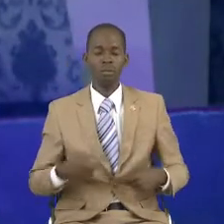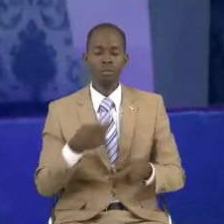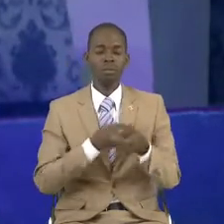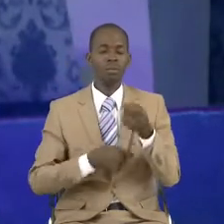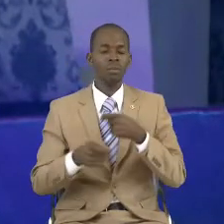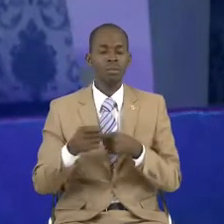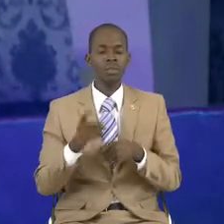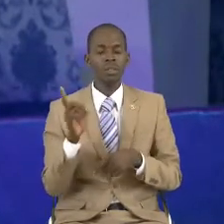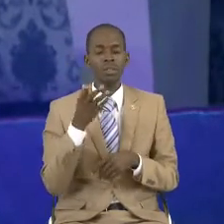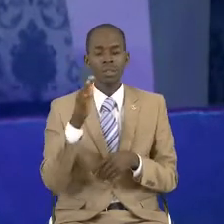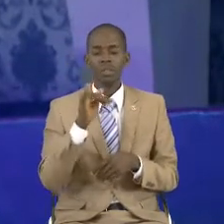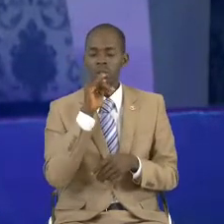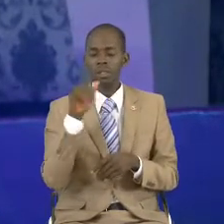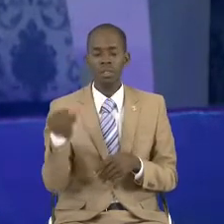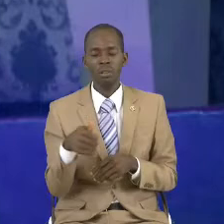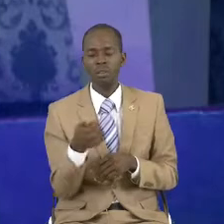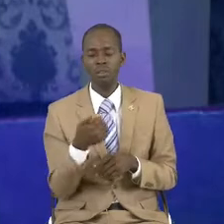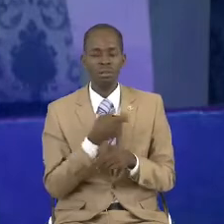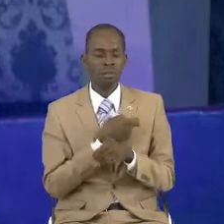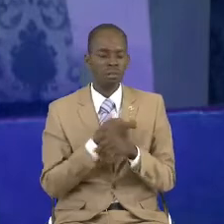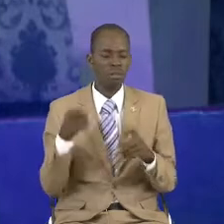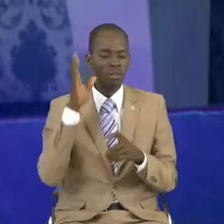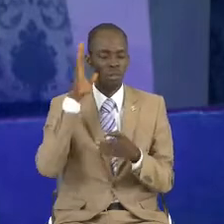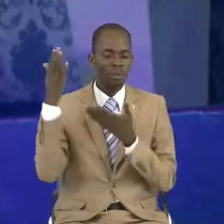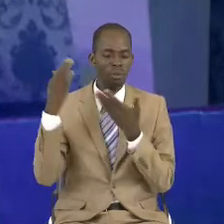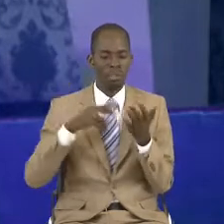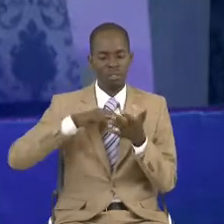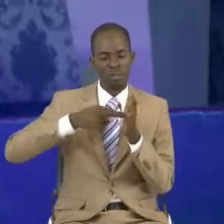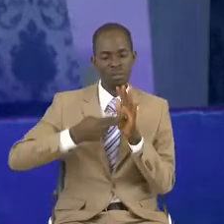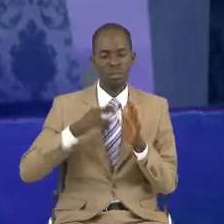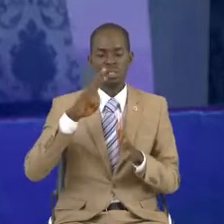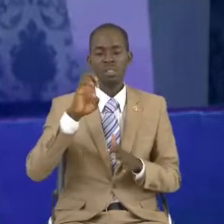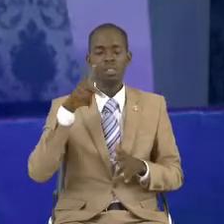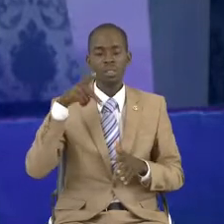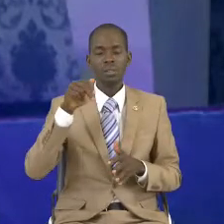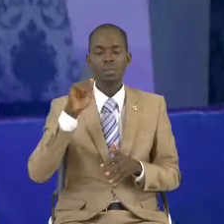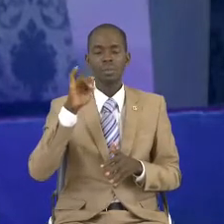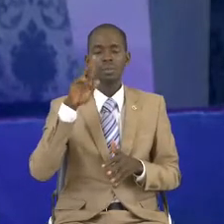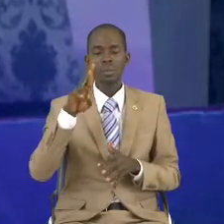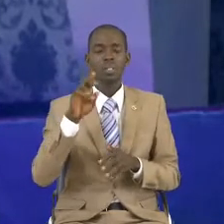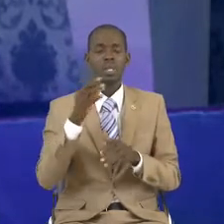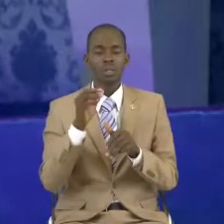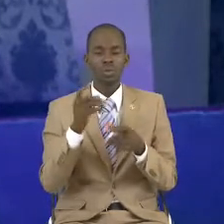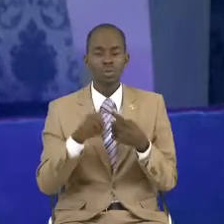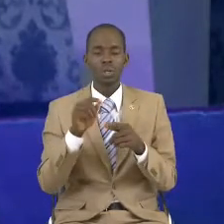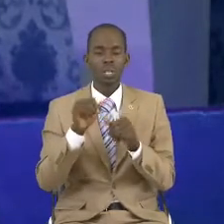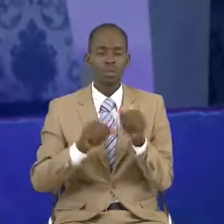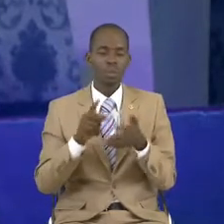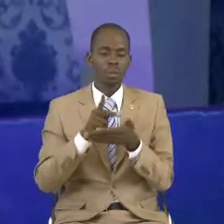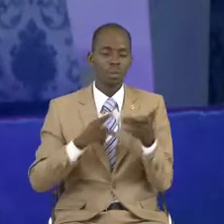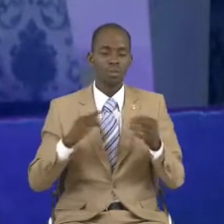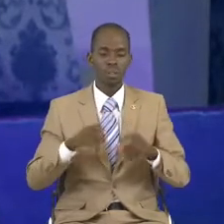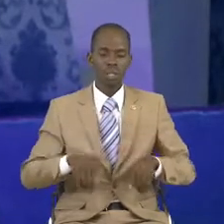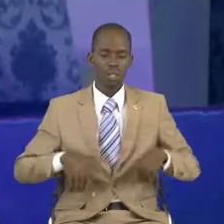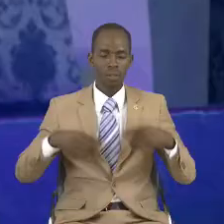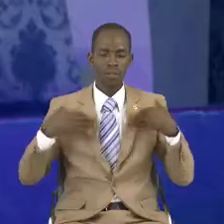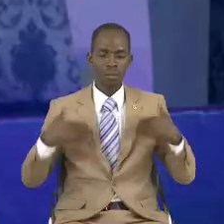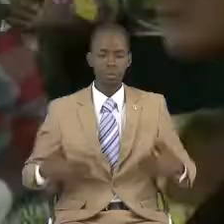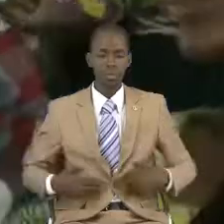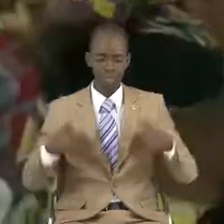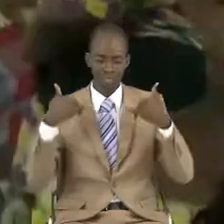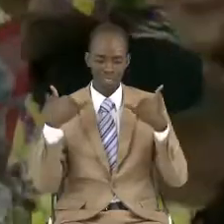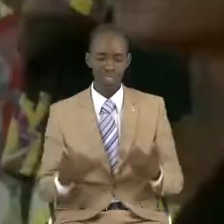any damage you bring your peer to every part of their lives every part of their body right now in